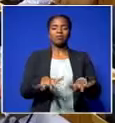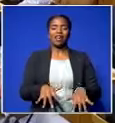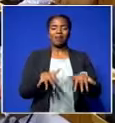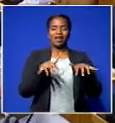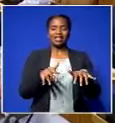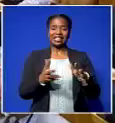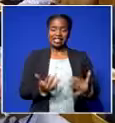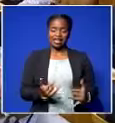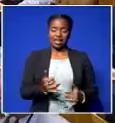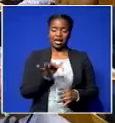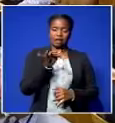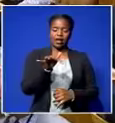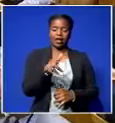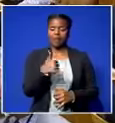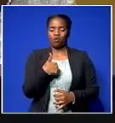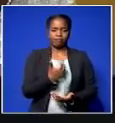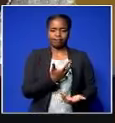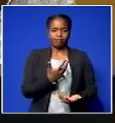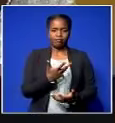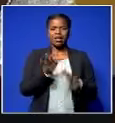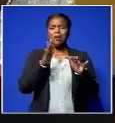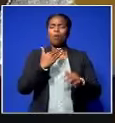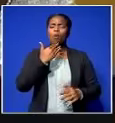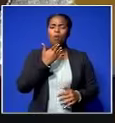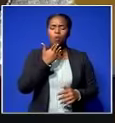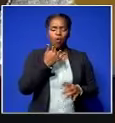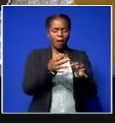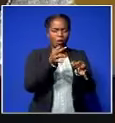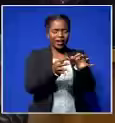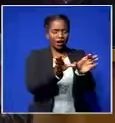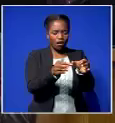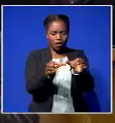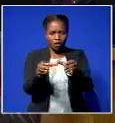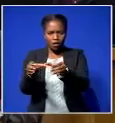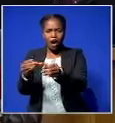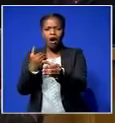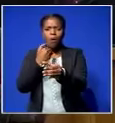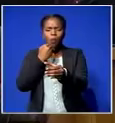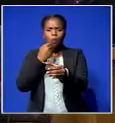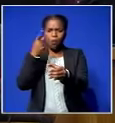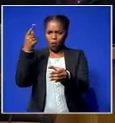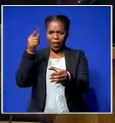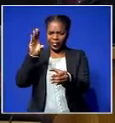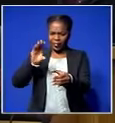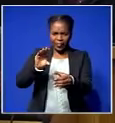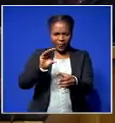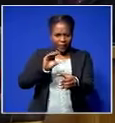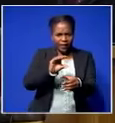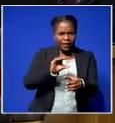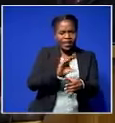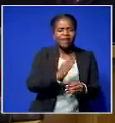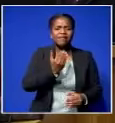date, voters have had little information on who, besides government, is bankrolling political